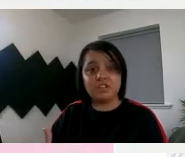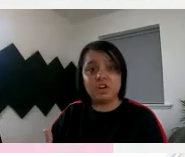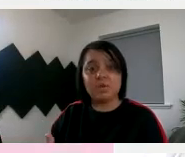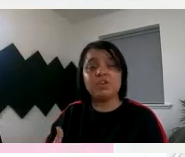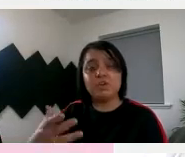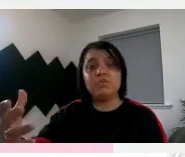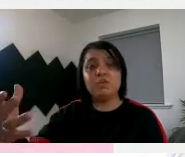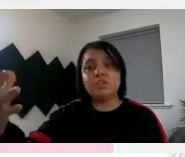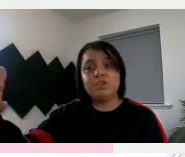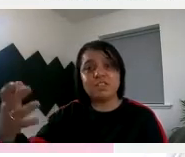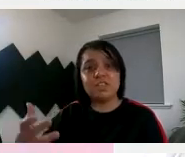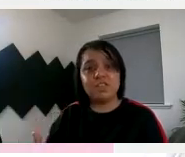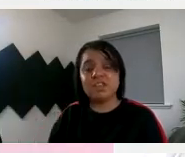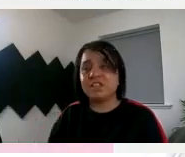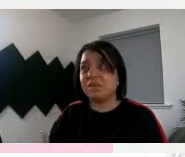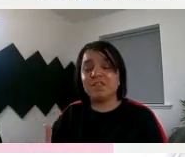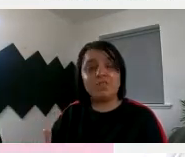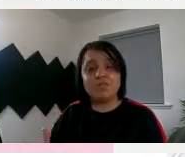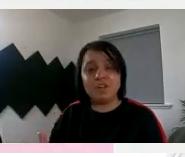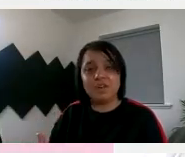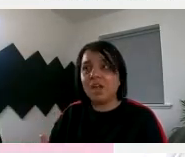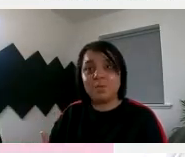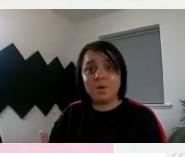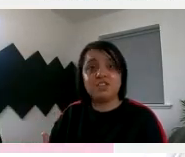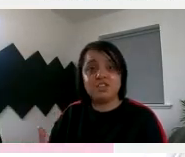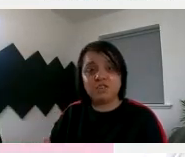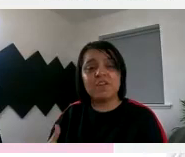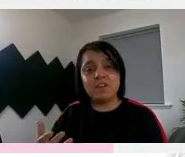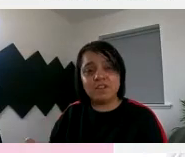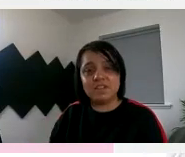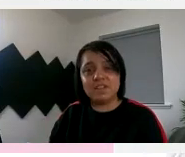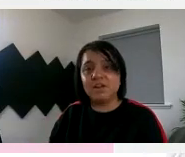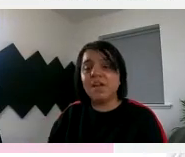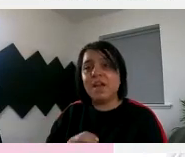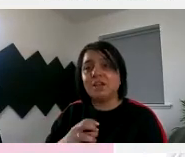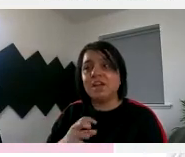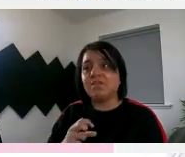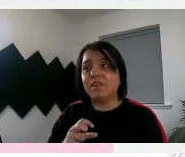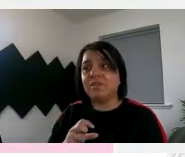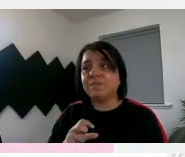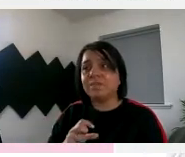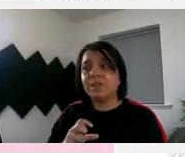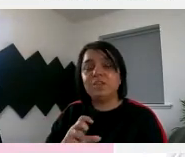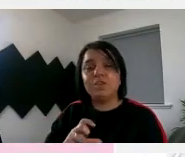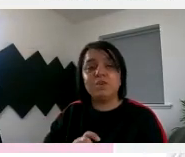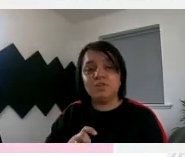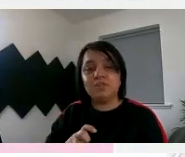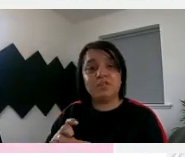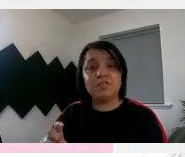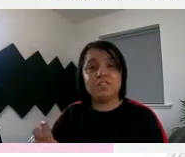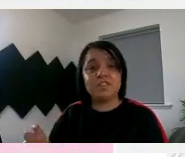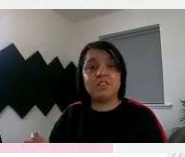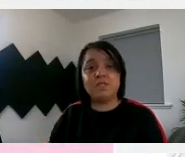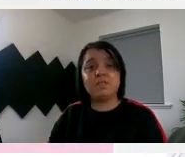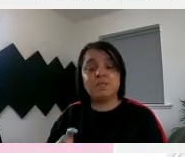director's job, you would normally use a CV. It's like about 4 or 5 pages long, very in detail. And you have like little